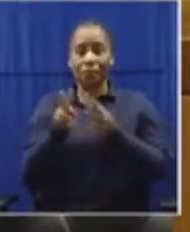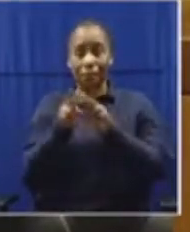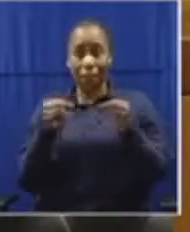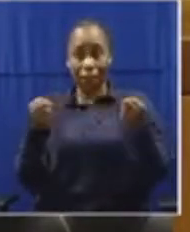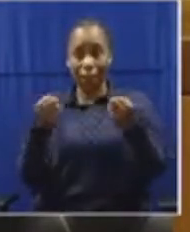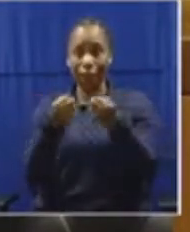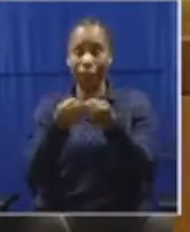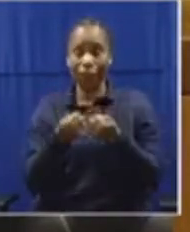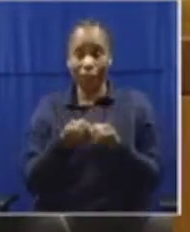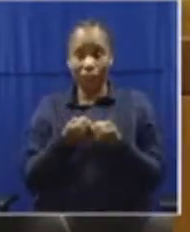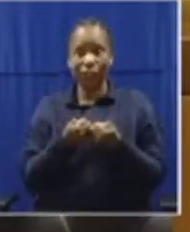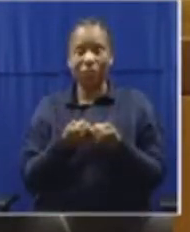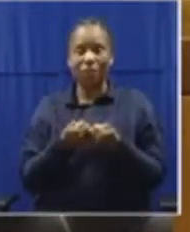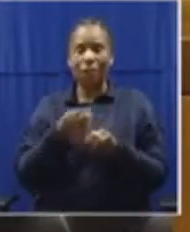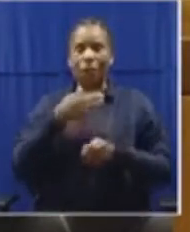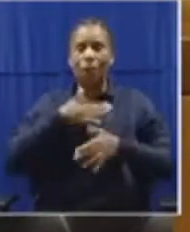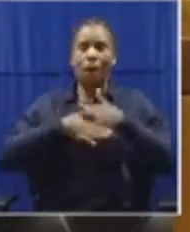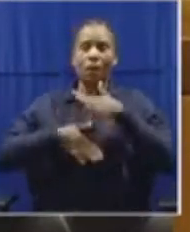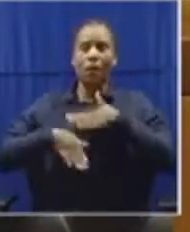of impatience that